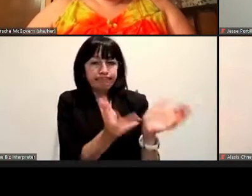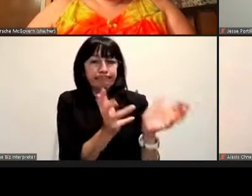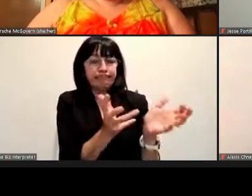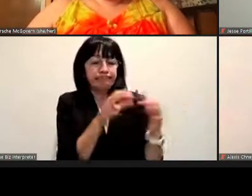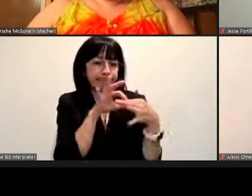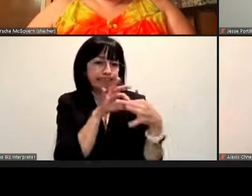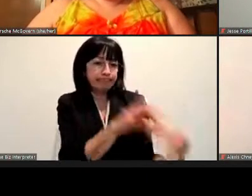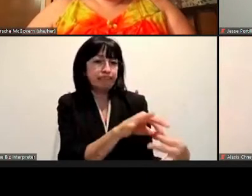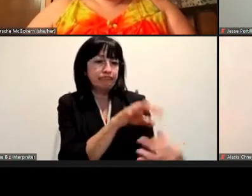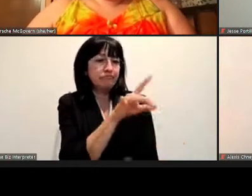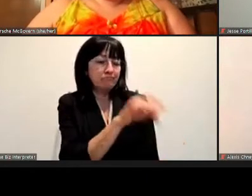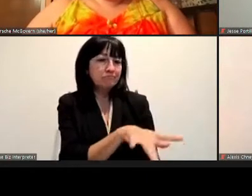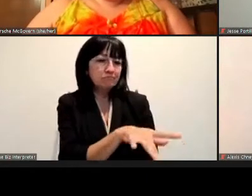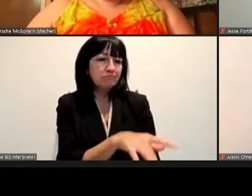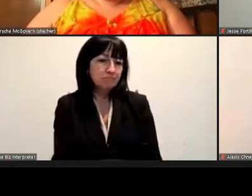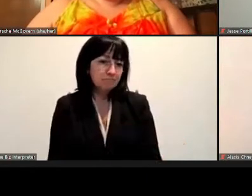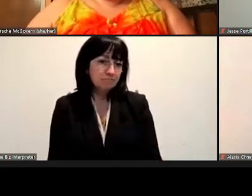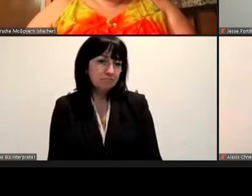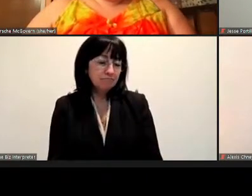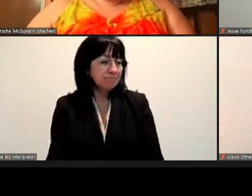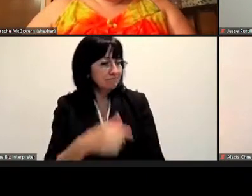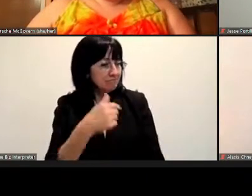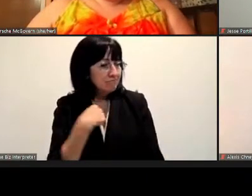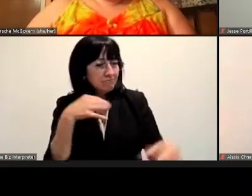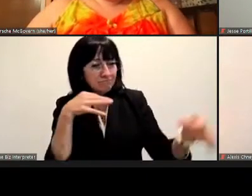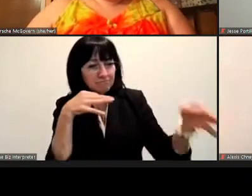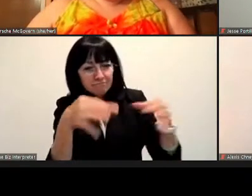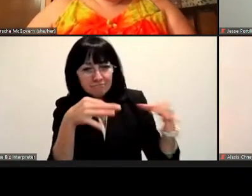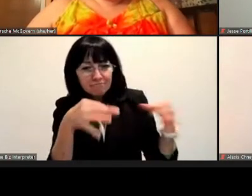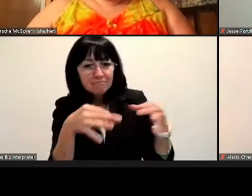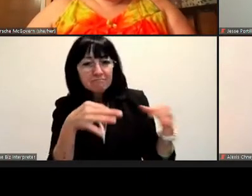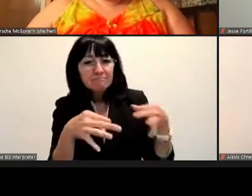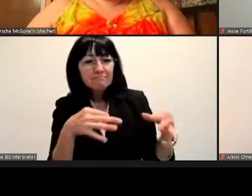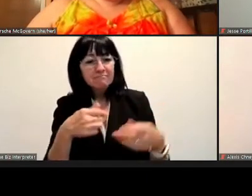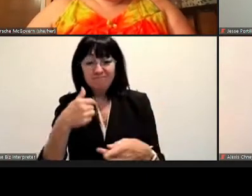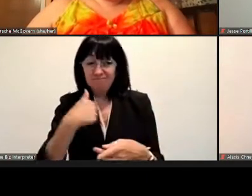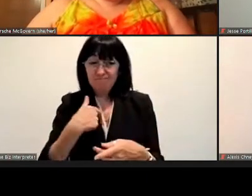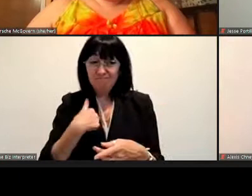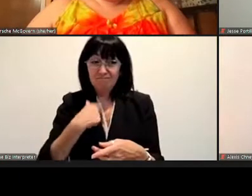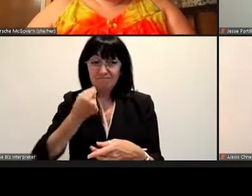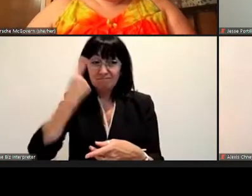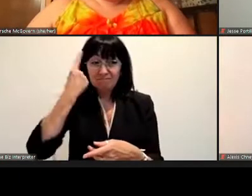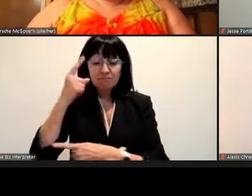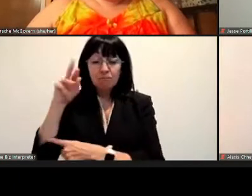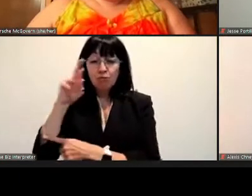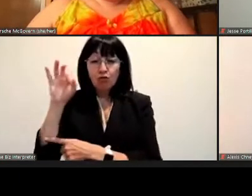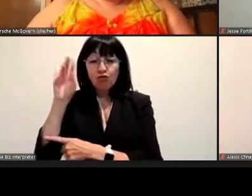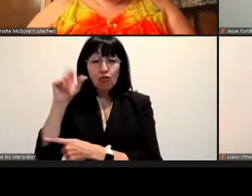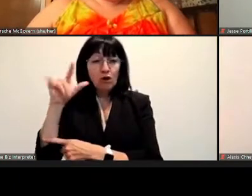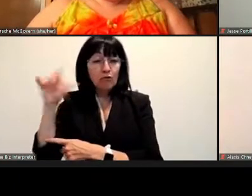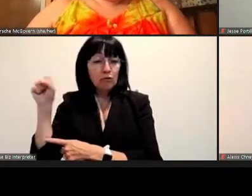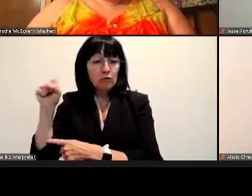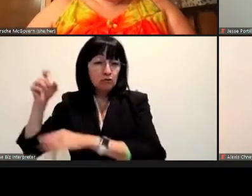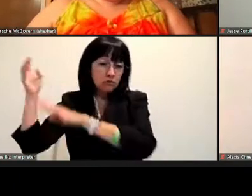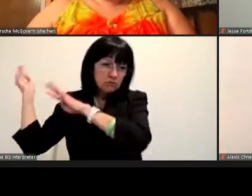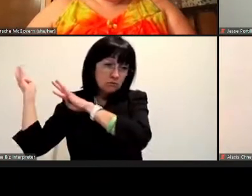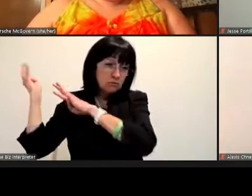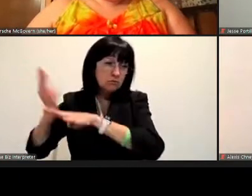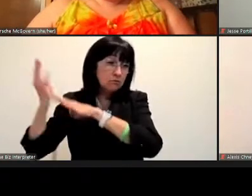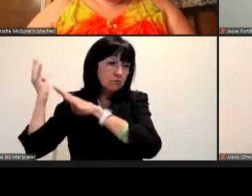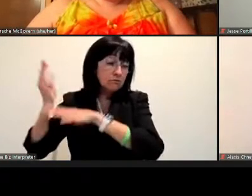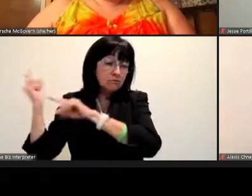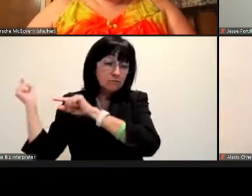my way into that is that I am the granddaughter of refugees who came to New York in